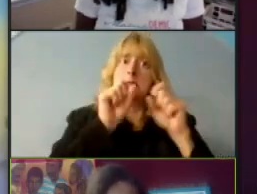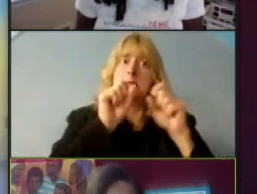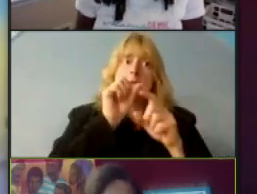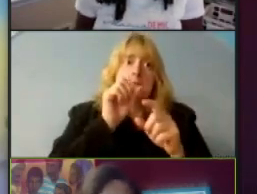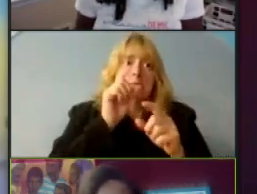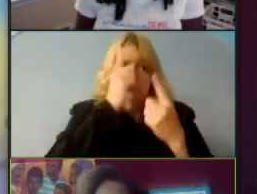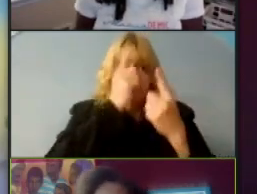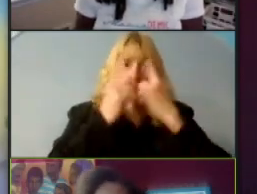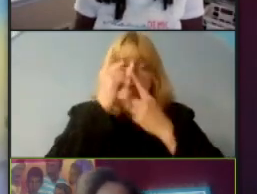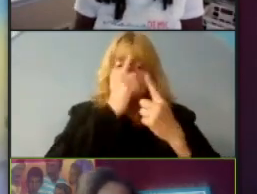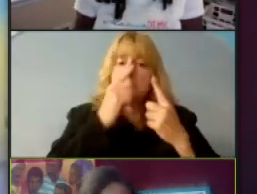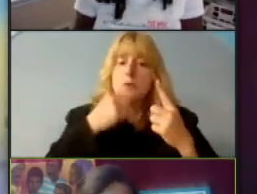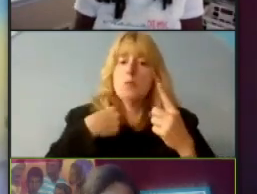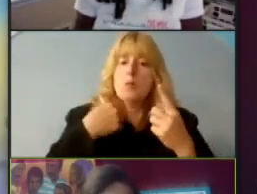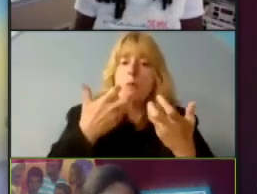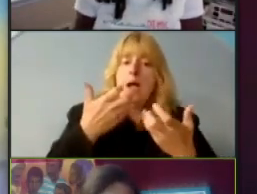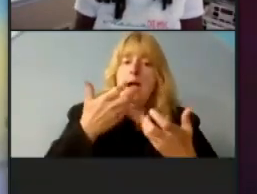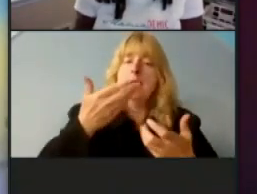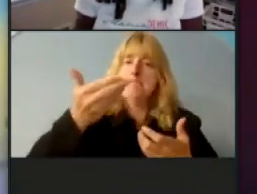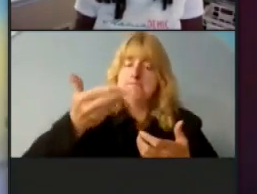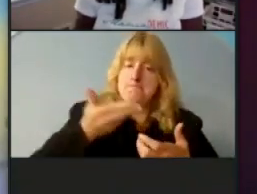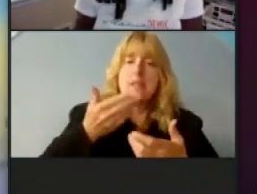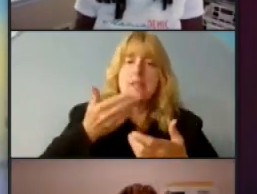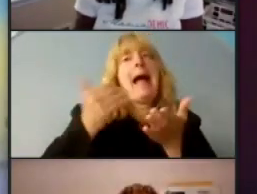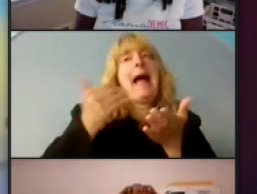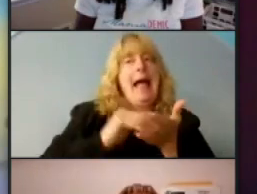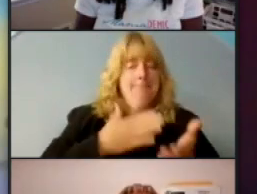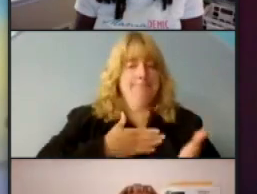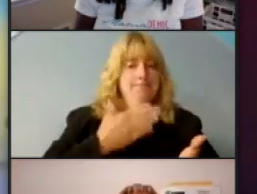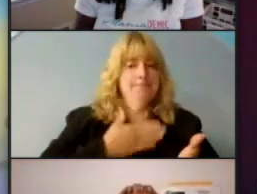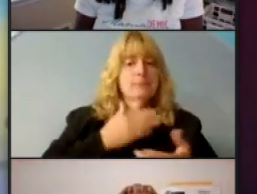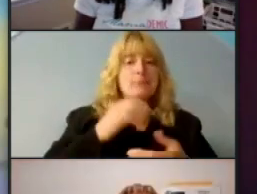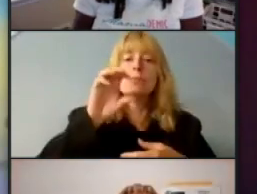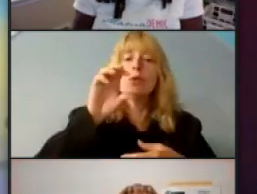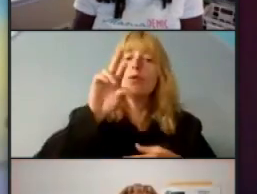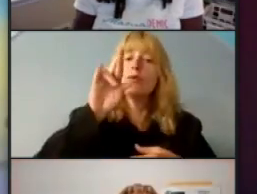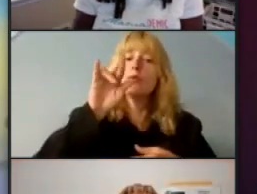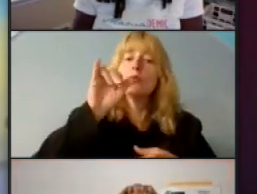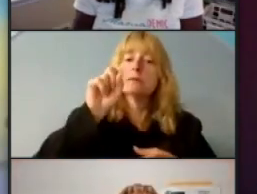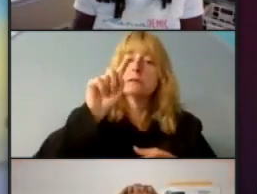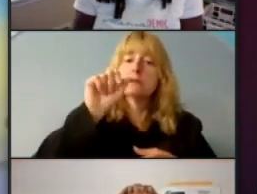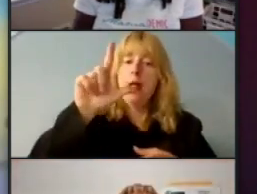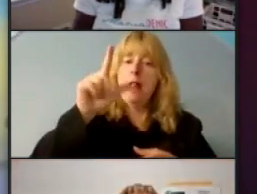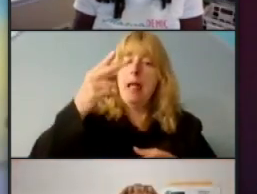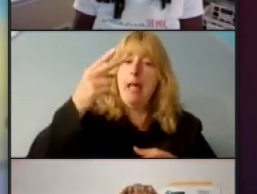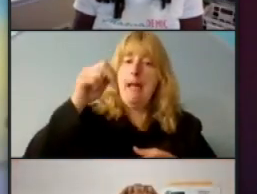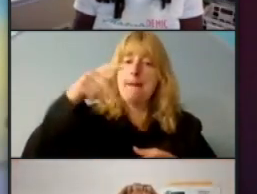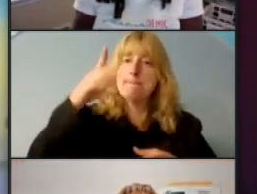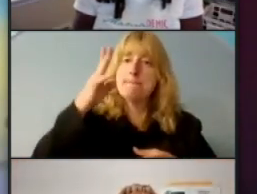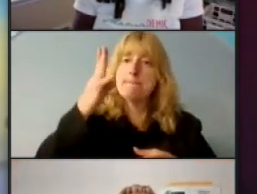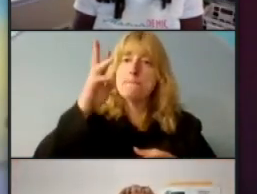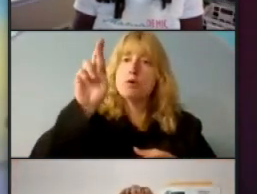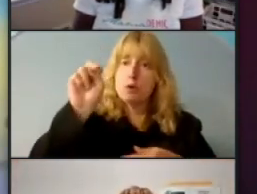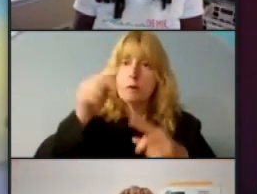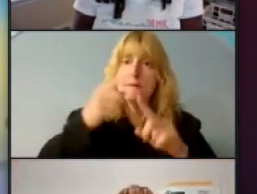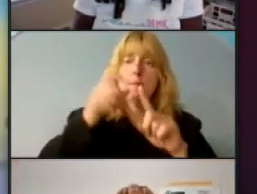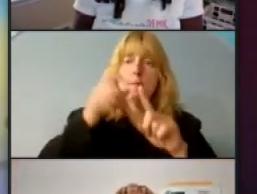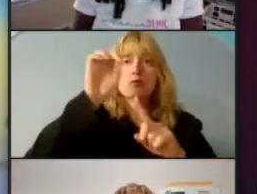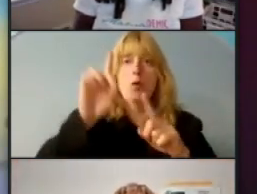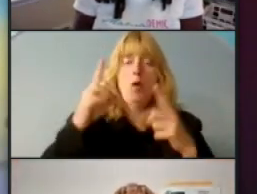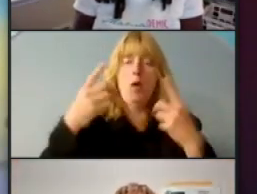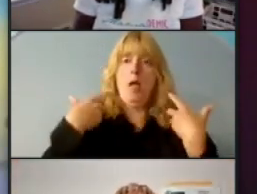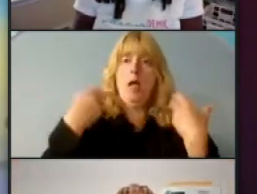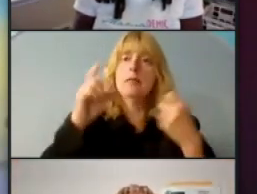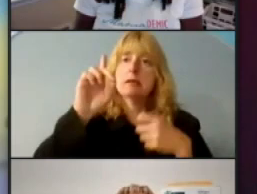back with us again, Crystal Hepburn from our Detroit Health Department to give us cues to better understand how we